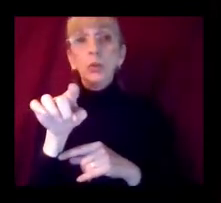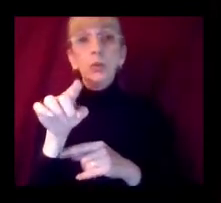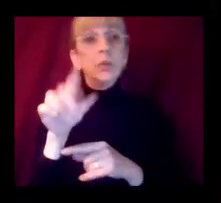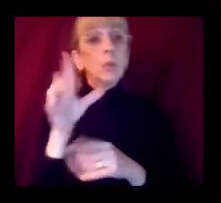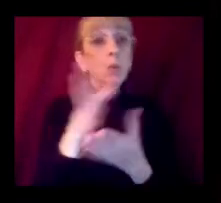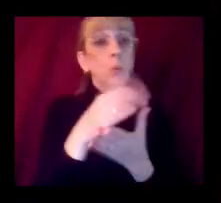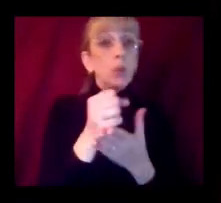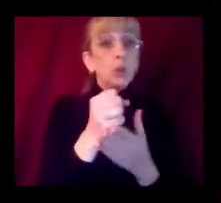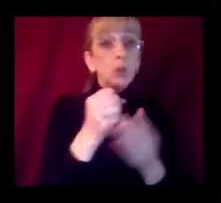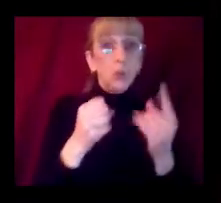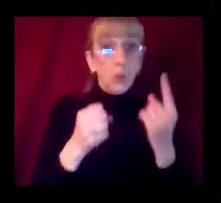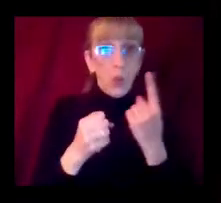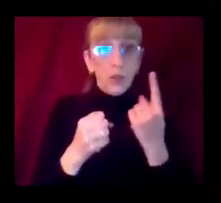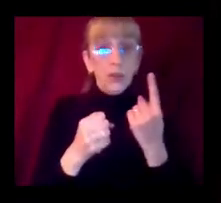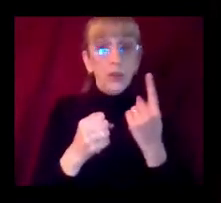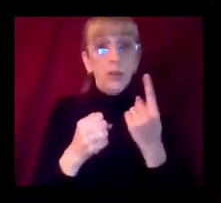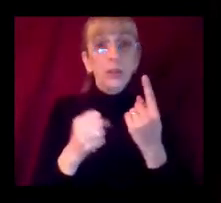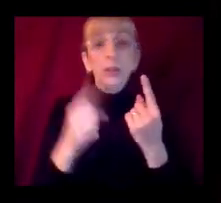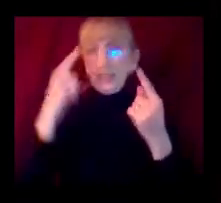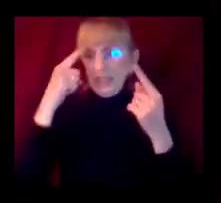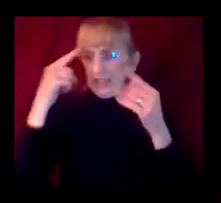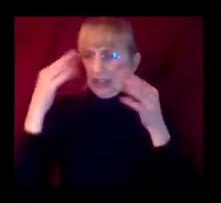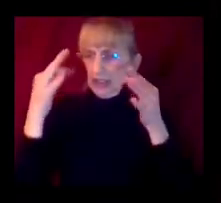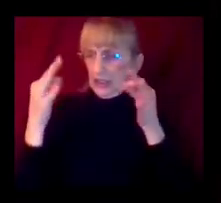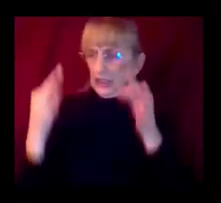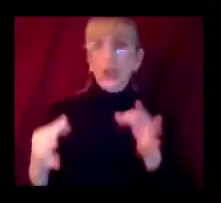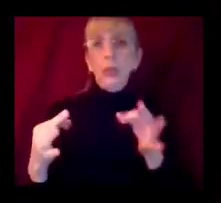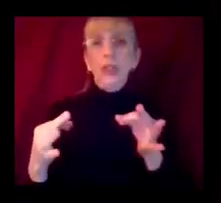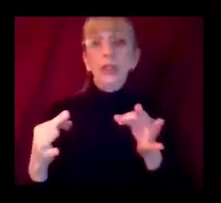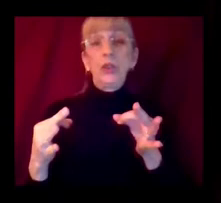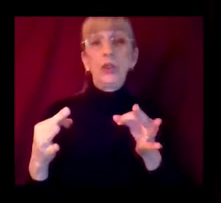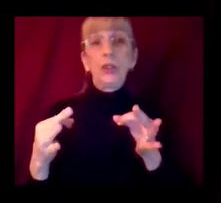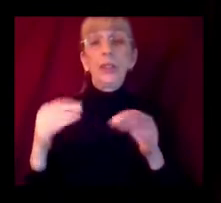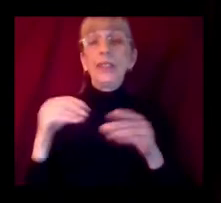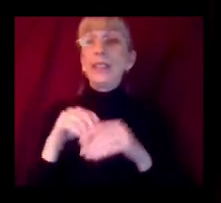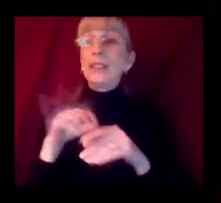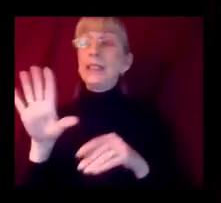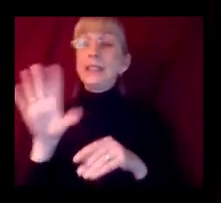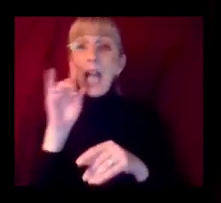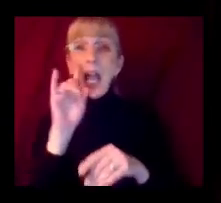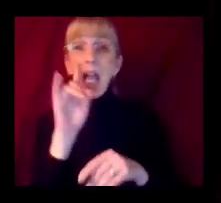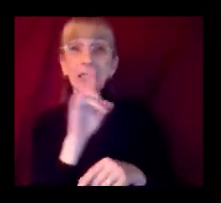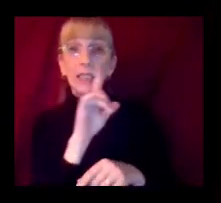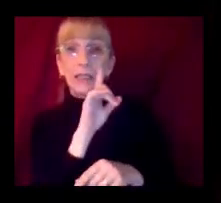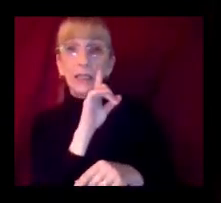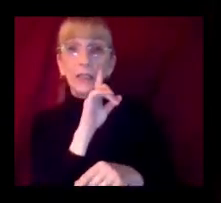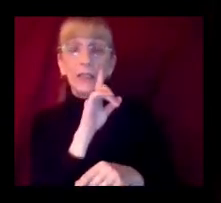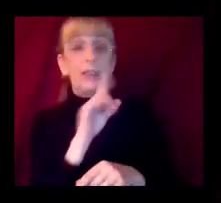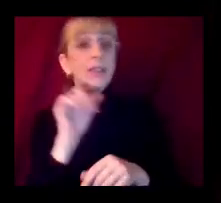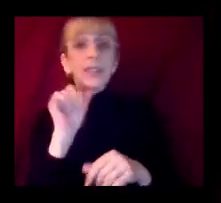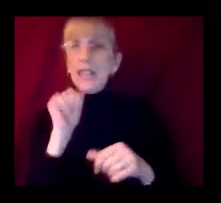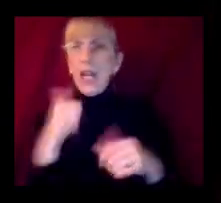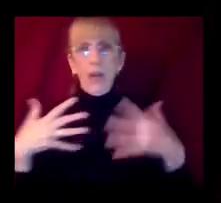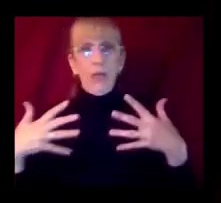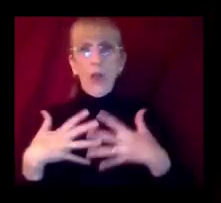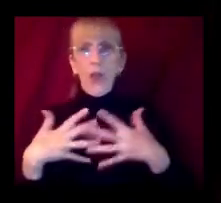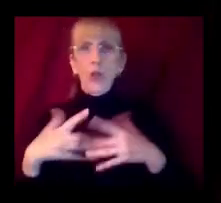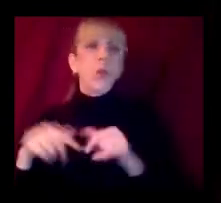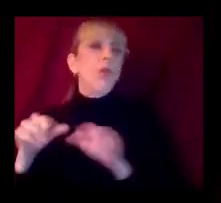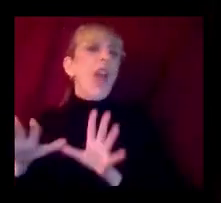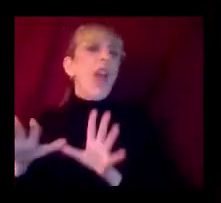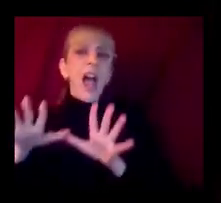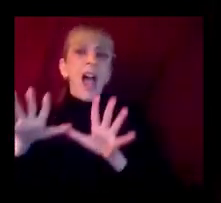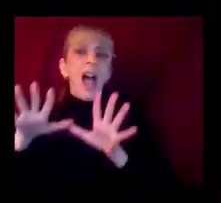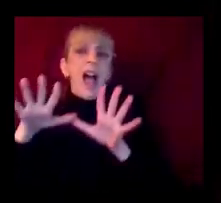that keeps determination in his eyes, who's not afraid to fly